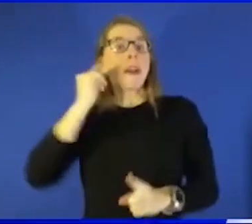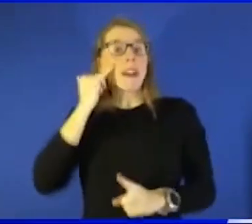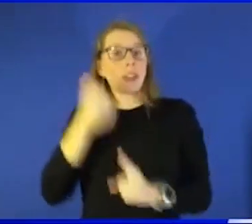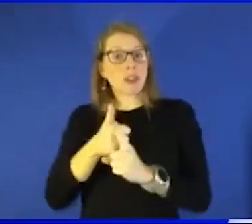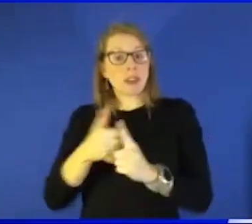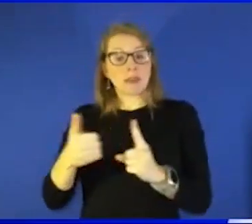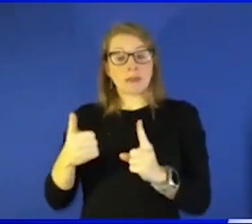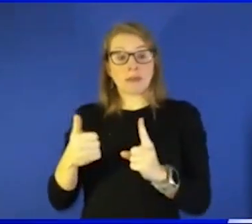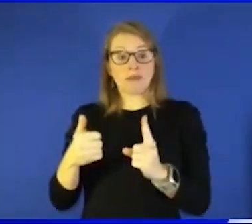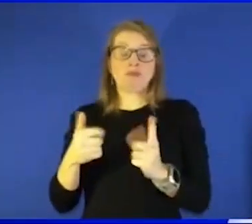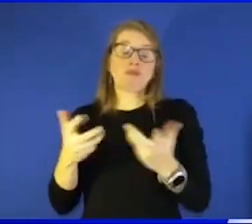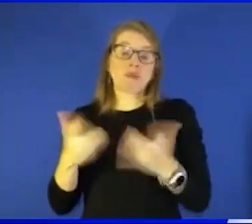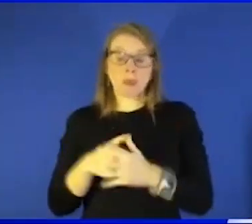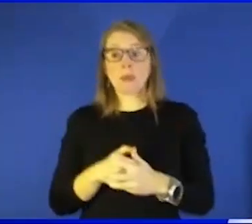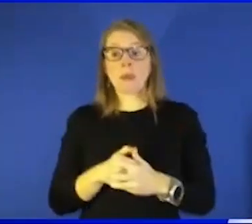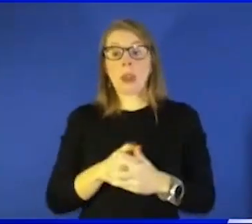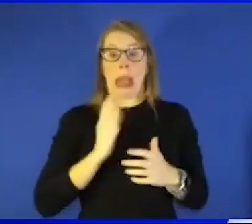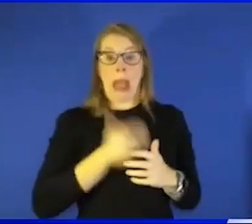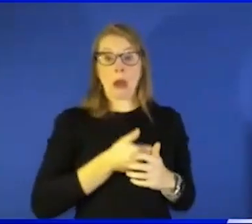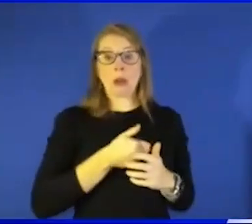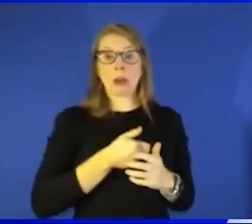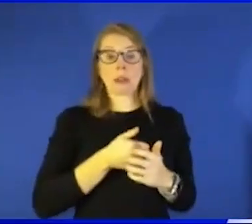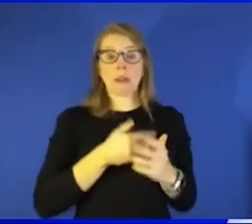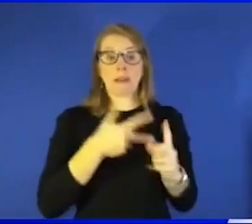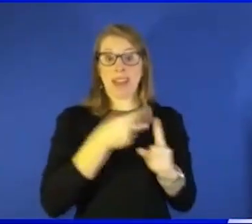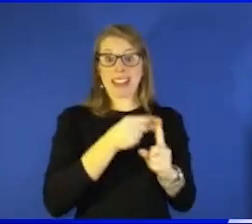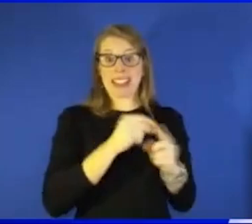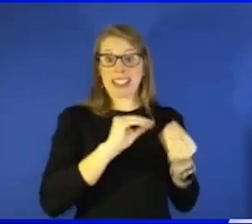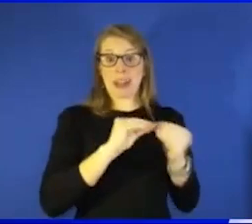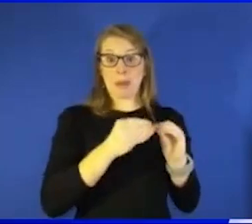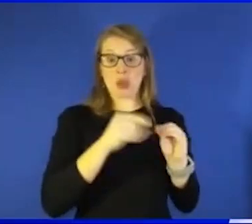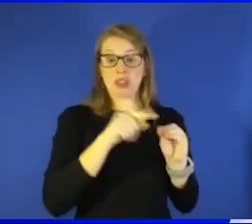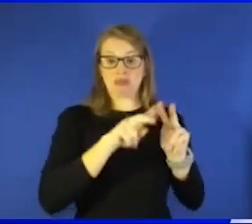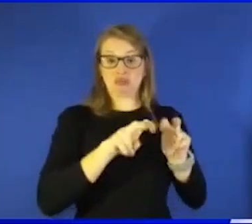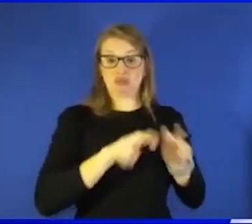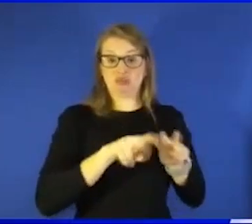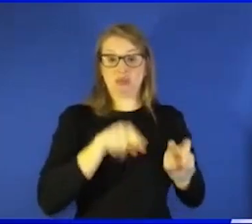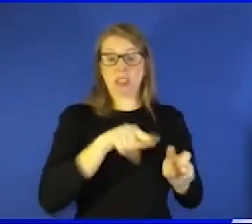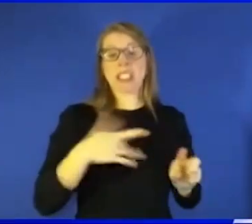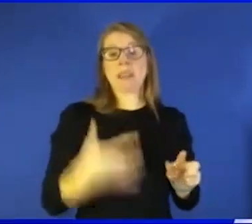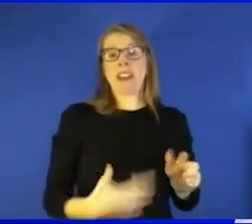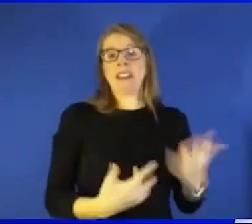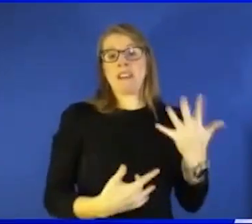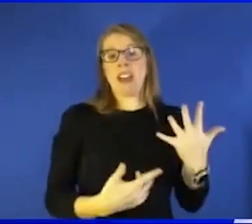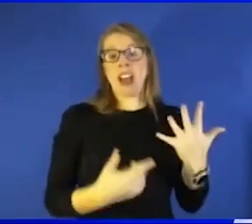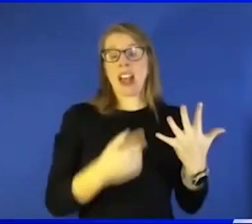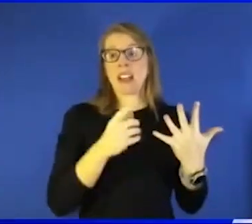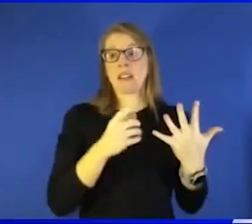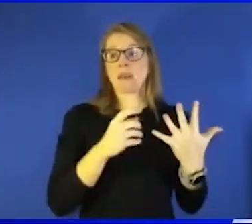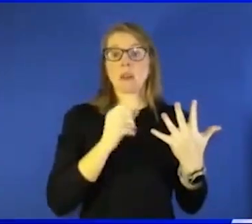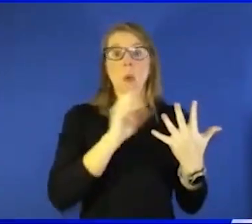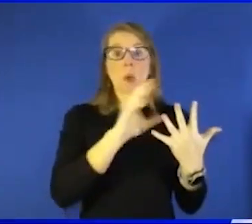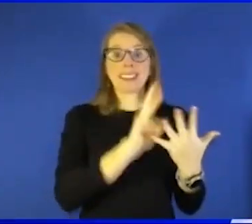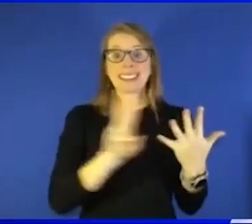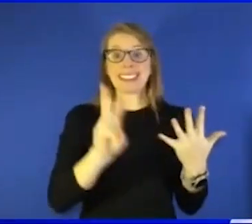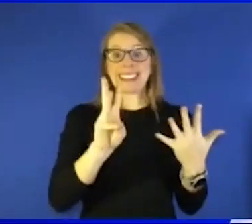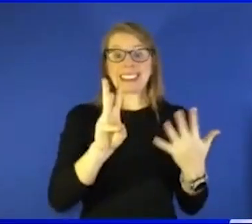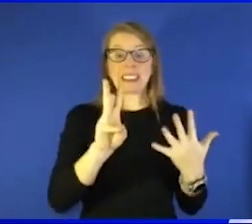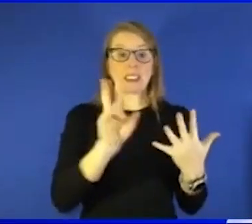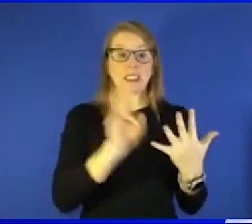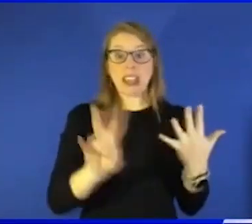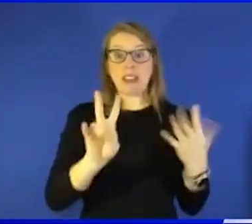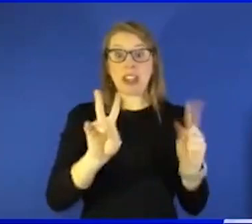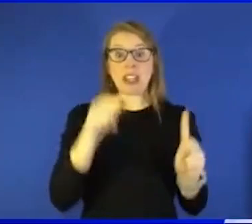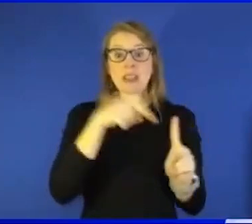it, because we look at our vaccinated numbers, and usually 5 out of 6 or 5 out of 7 are organ transplant